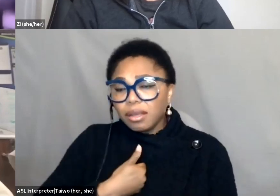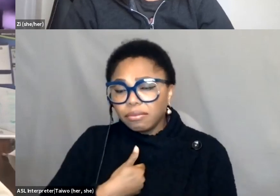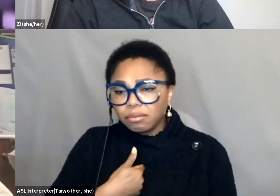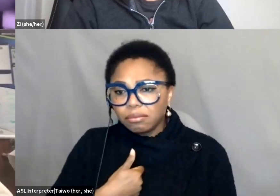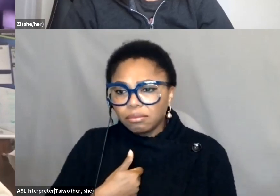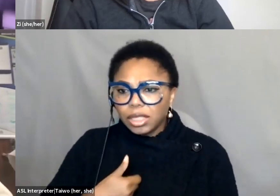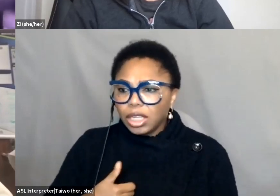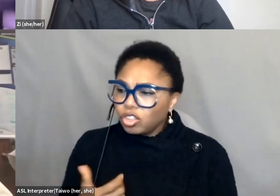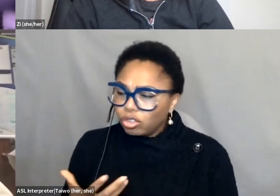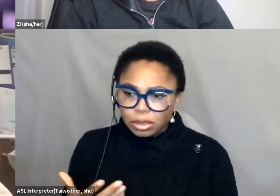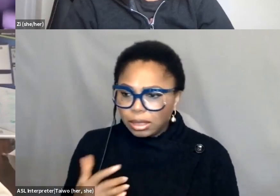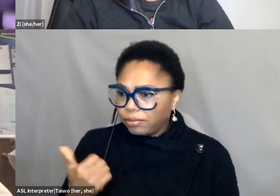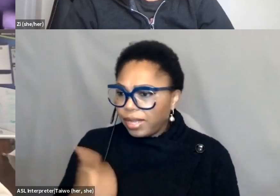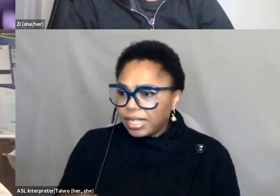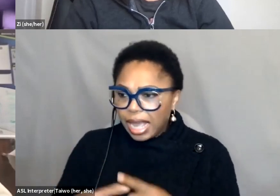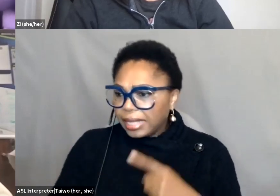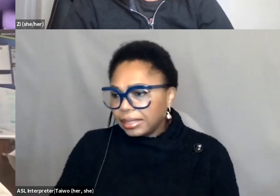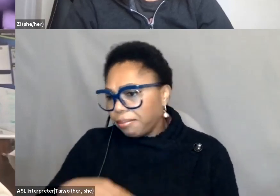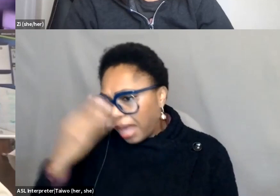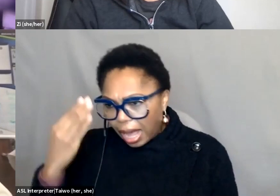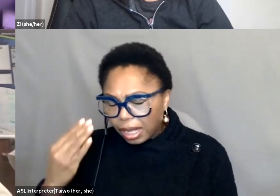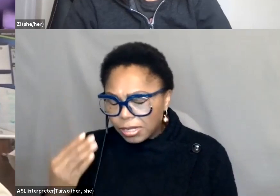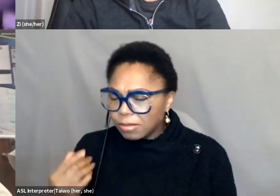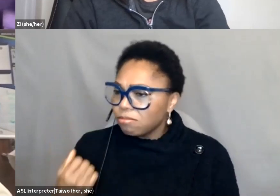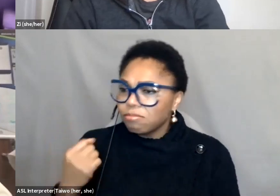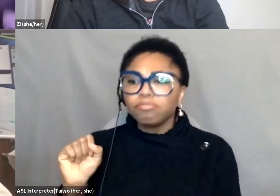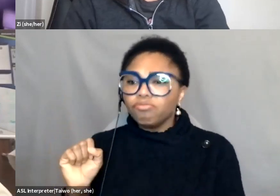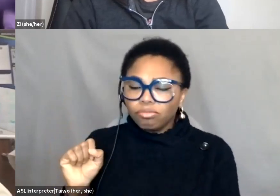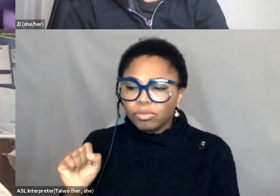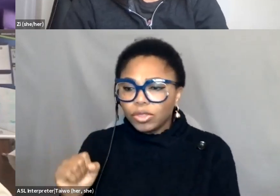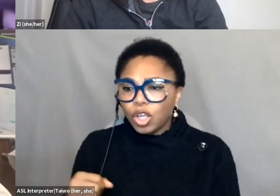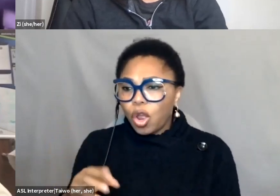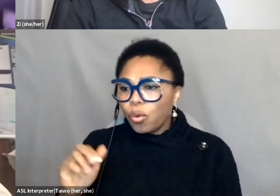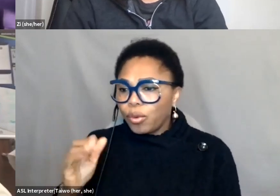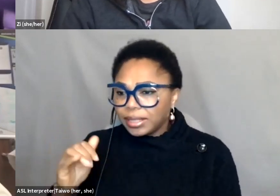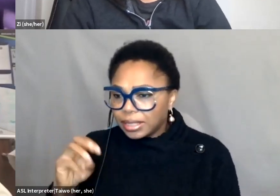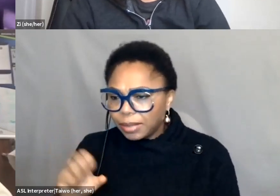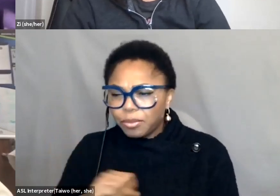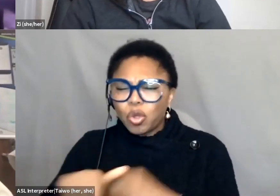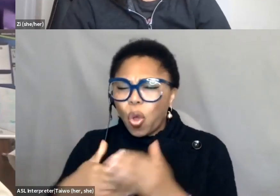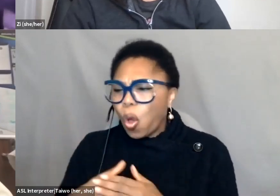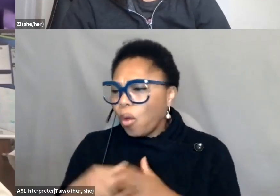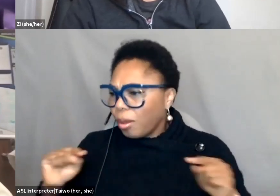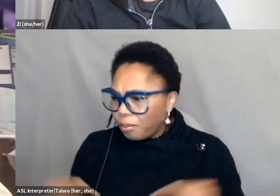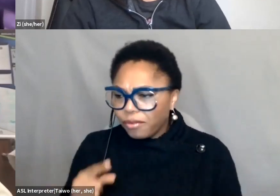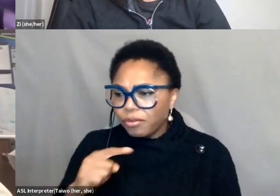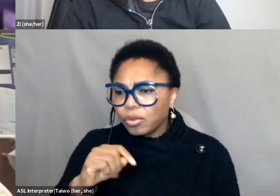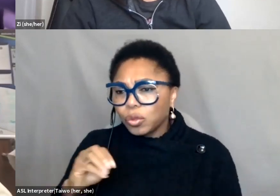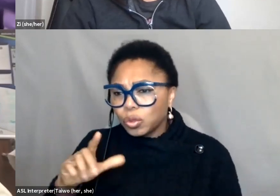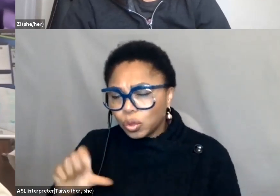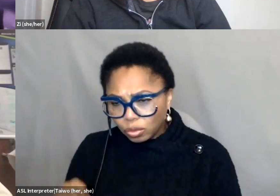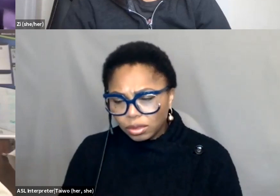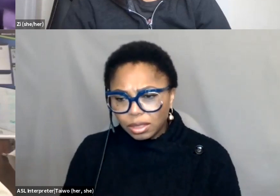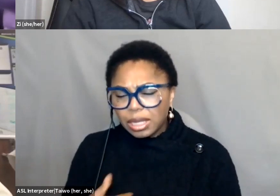be unflinching in the face of anti-Blackness, racism, and all of their painful tools. I'm learning to seek